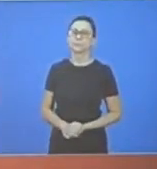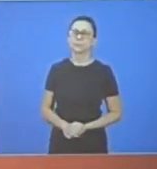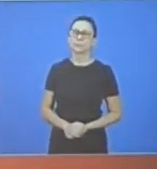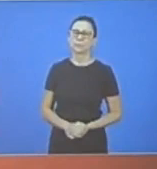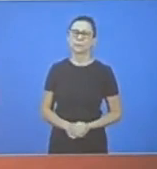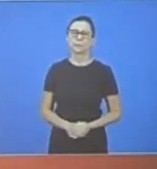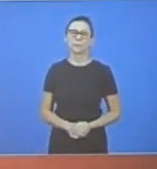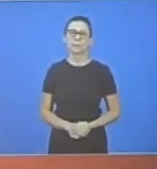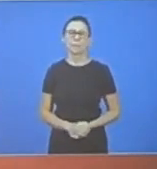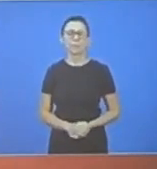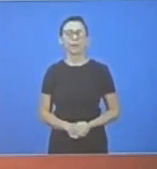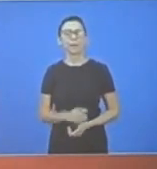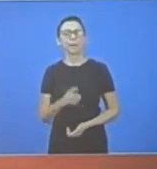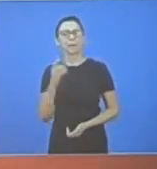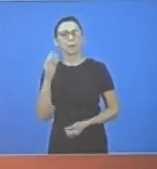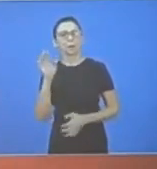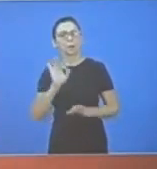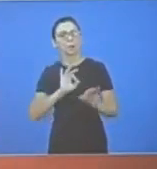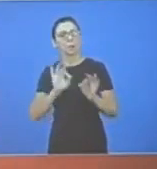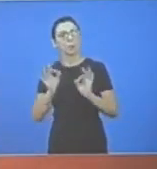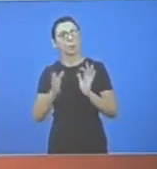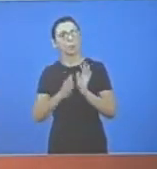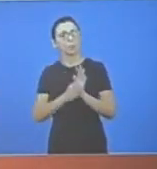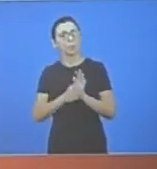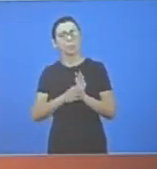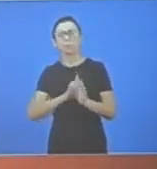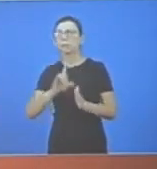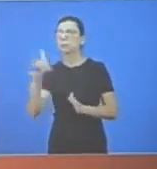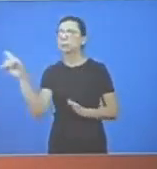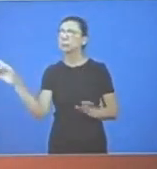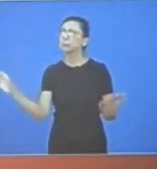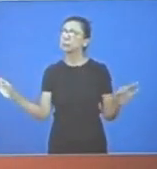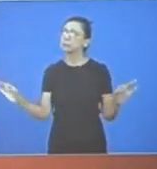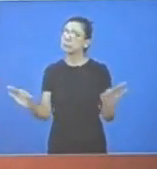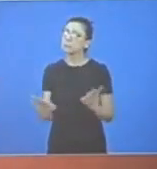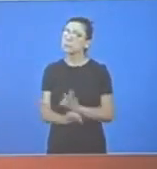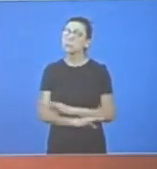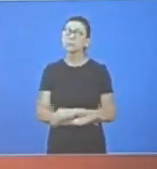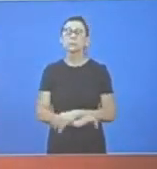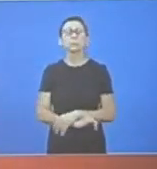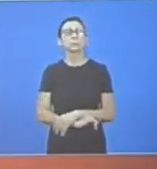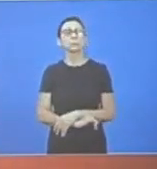He's going to say that the project of God is ready.